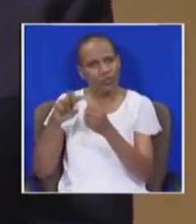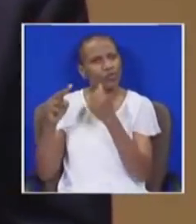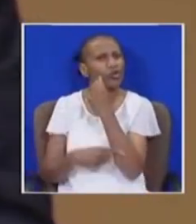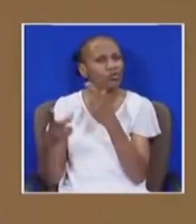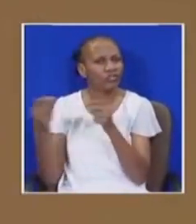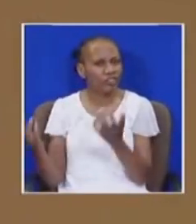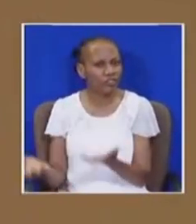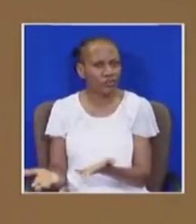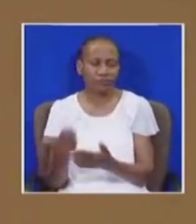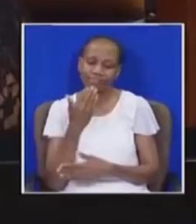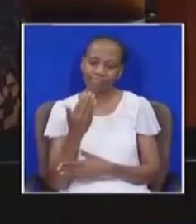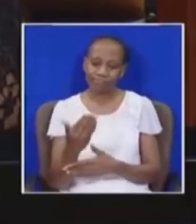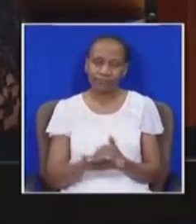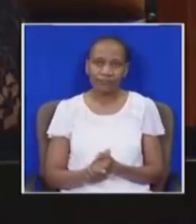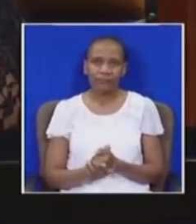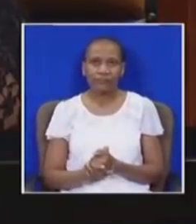much.